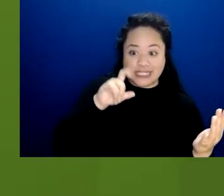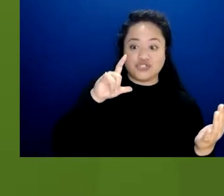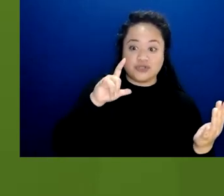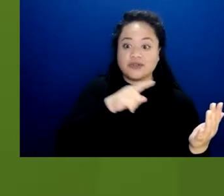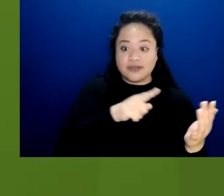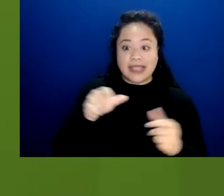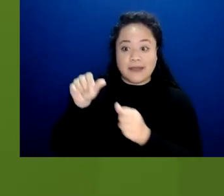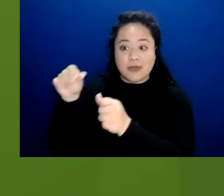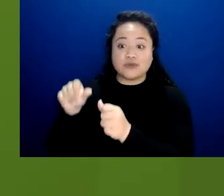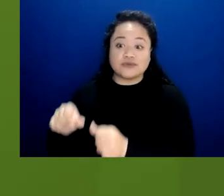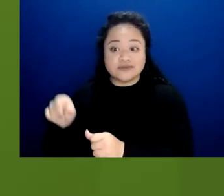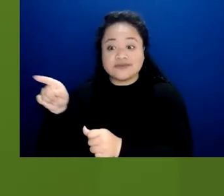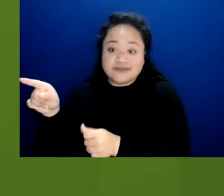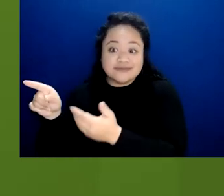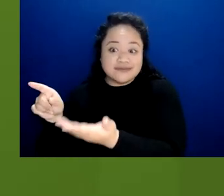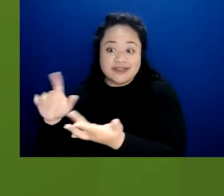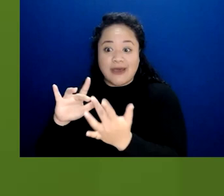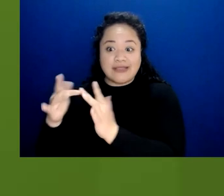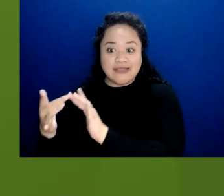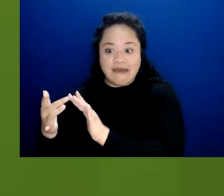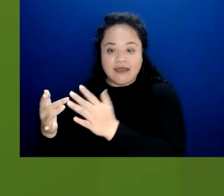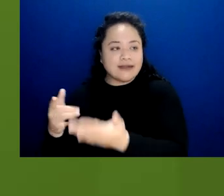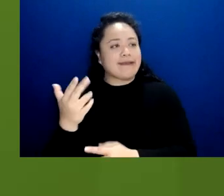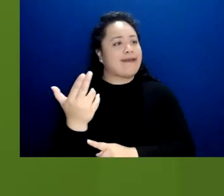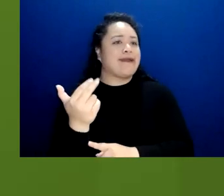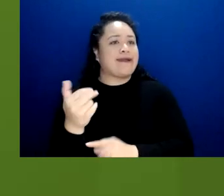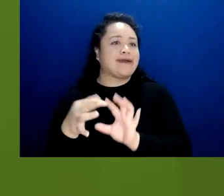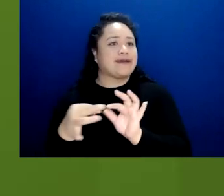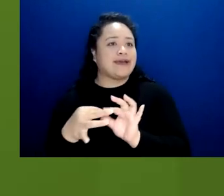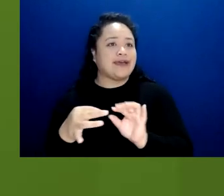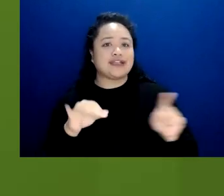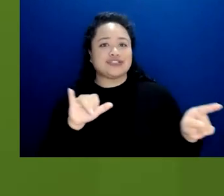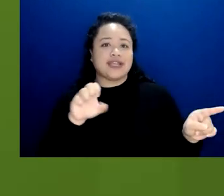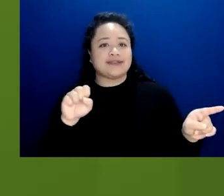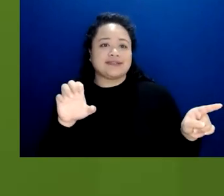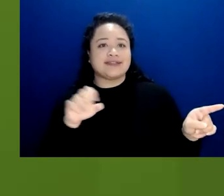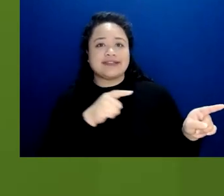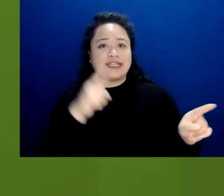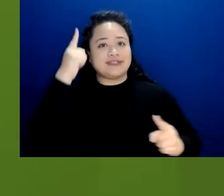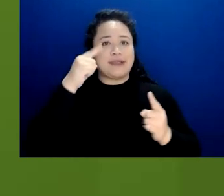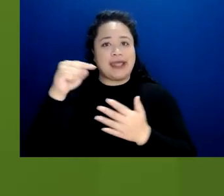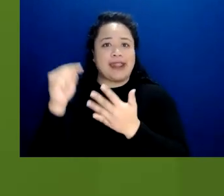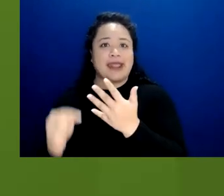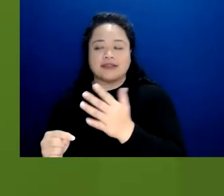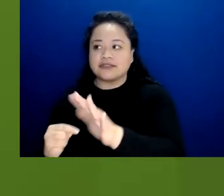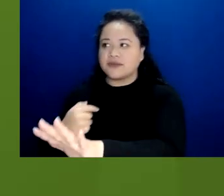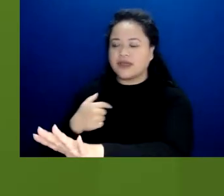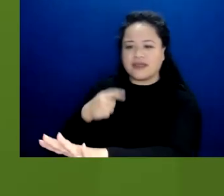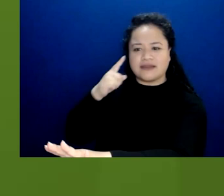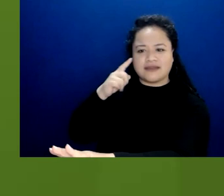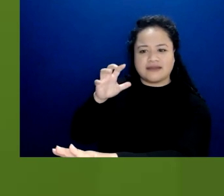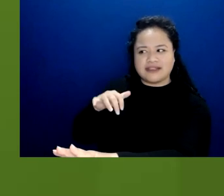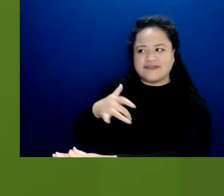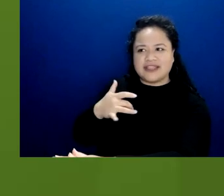know, all these kinds of things. And oftentimes people are kind of aghast, like, oh my gosh, I can't believe you did this. But I absolutely can believe you did that,